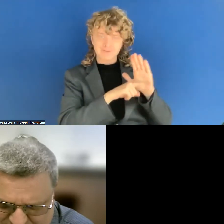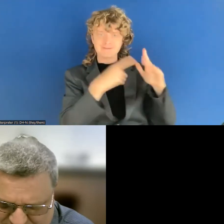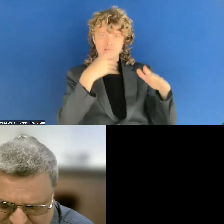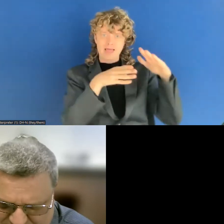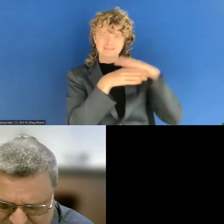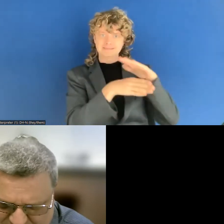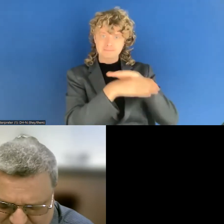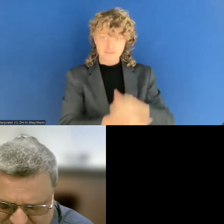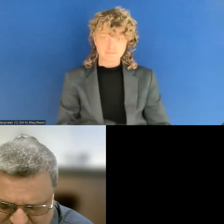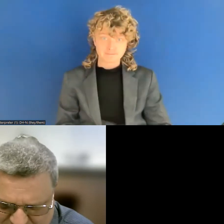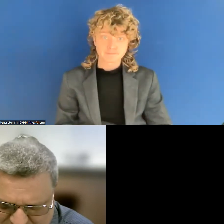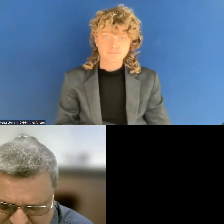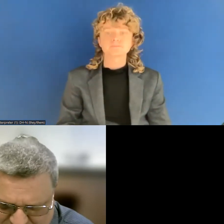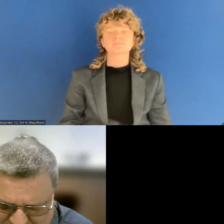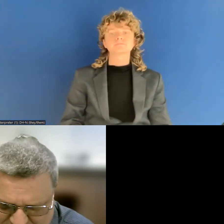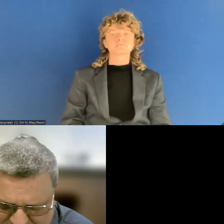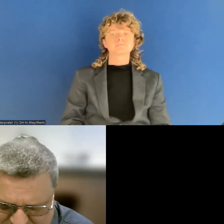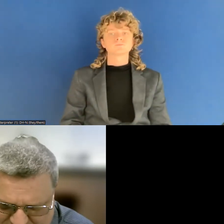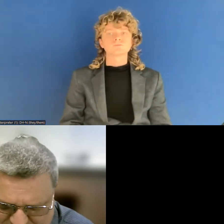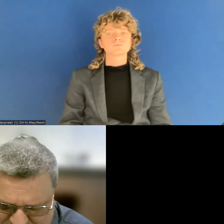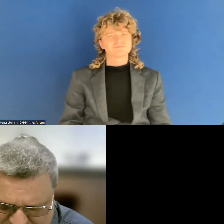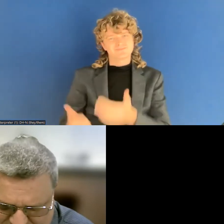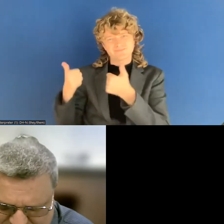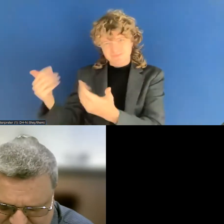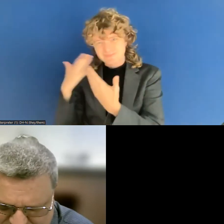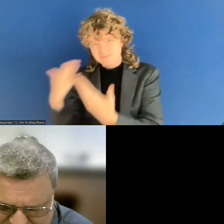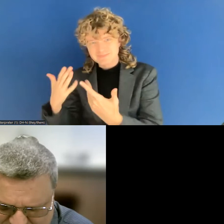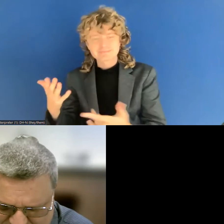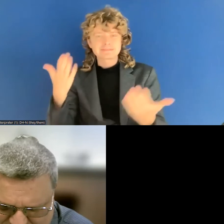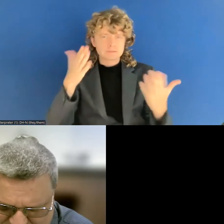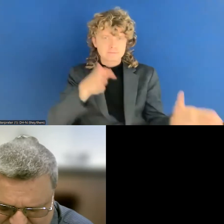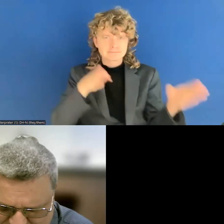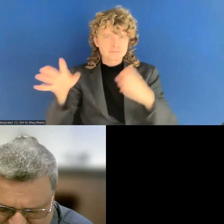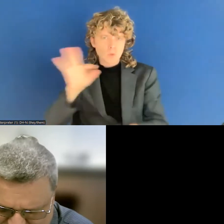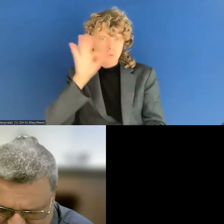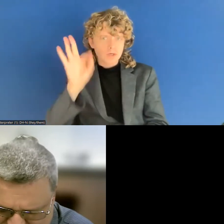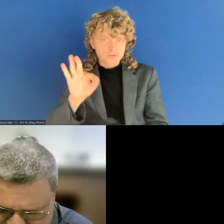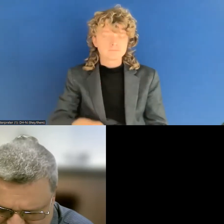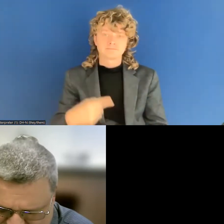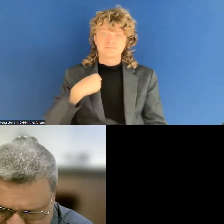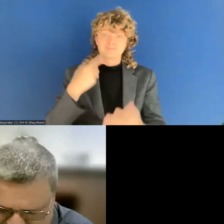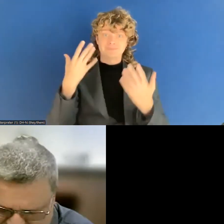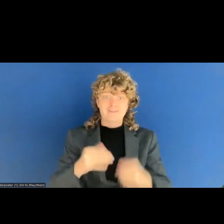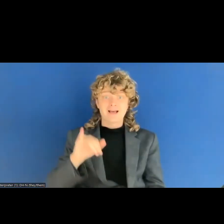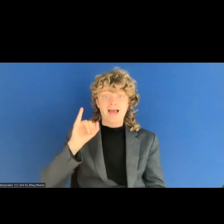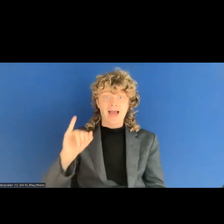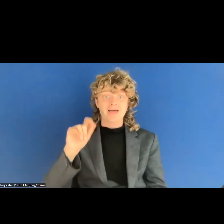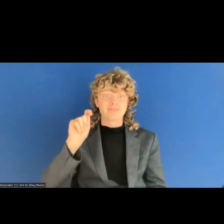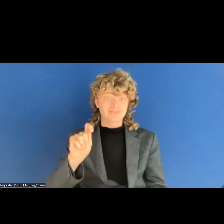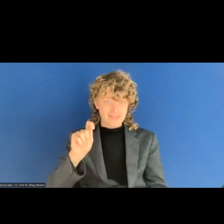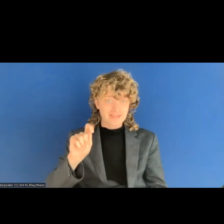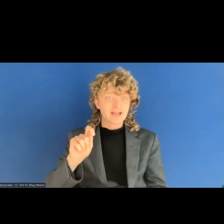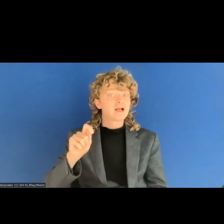Okay, thank you. So we have another question. I have a small IT company and all these requirements look like a legislative nightmare for